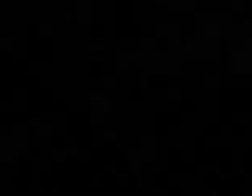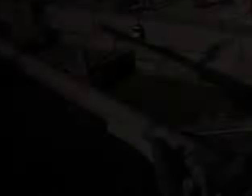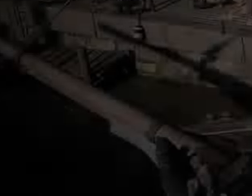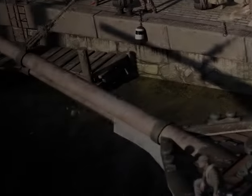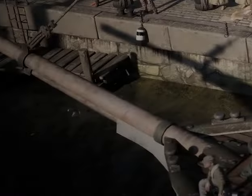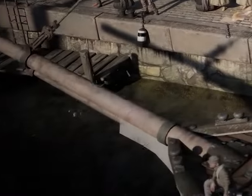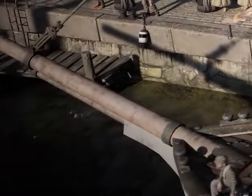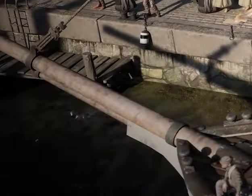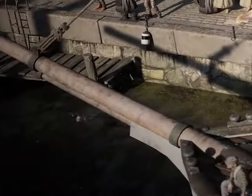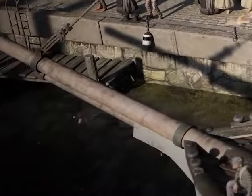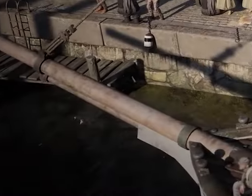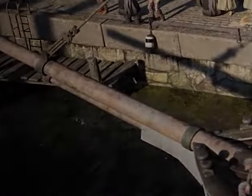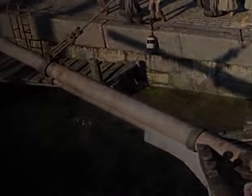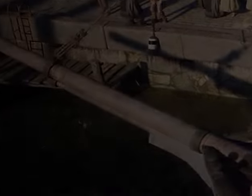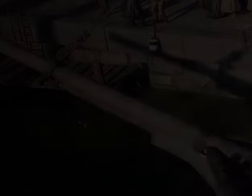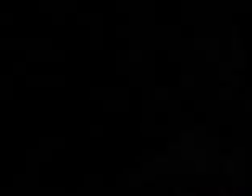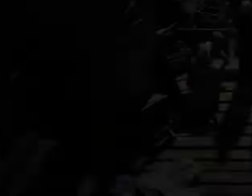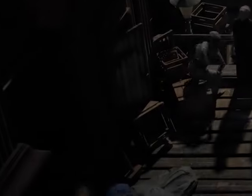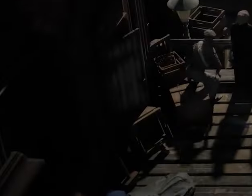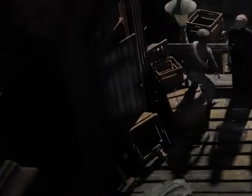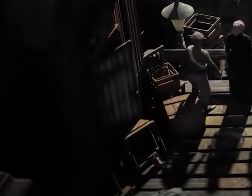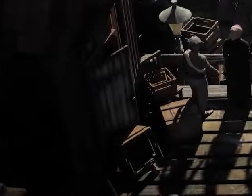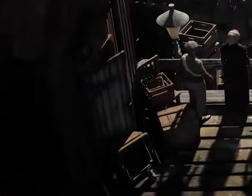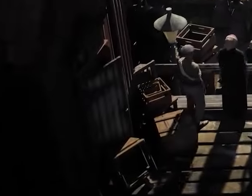It's only a matter of time.